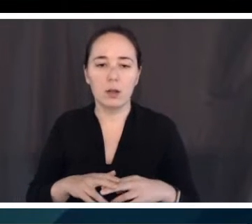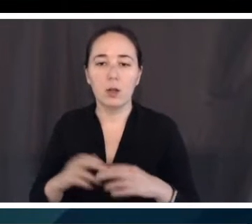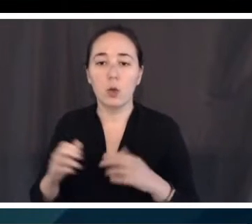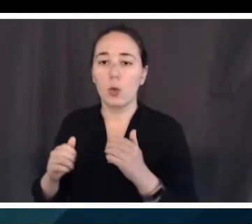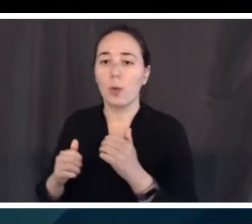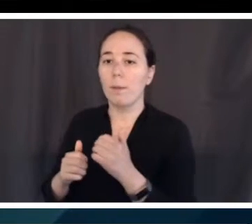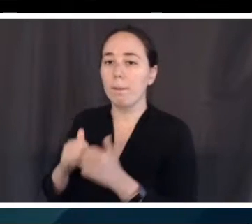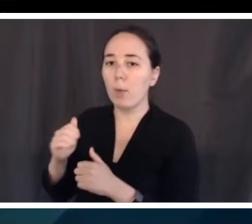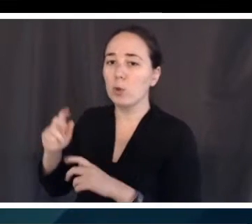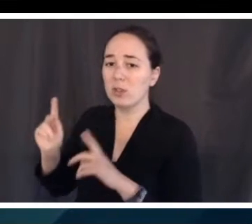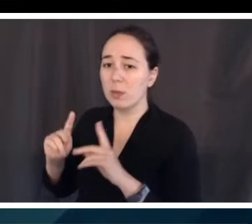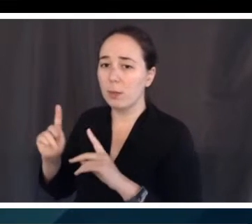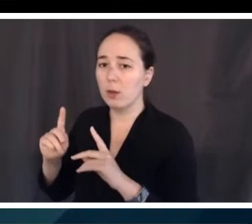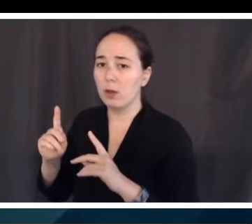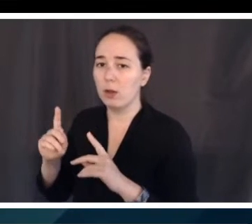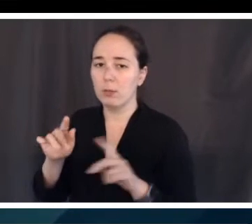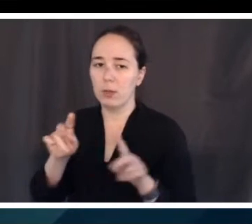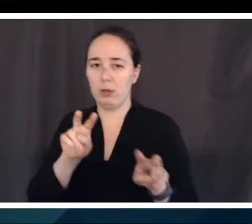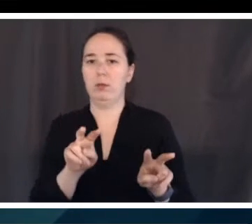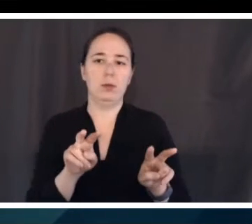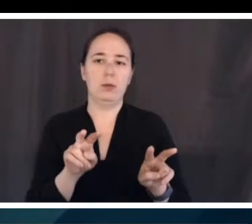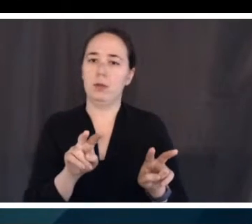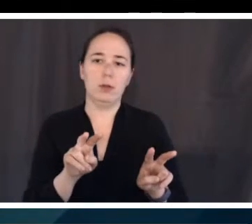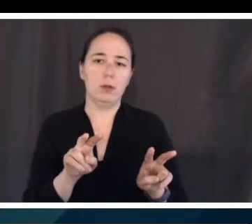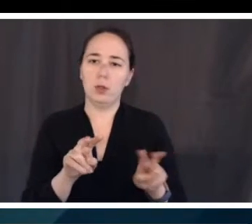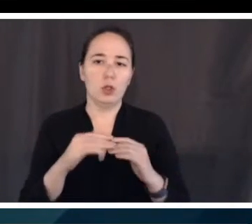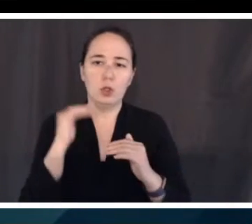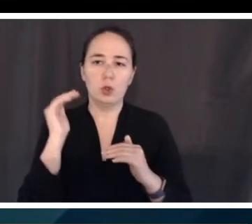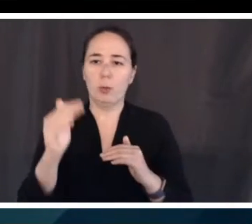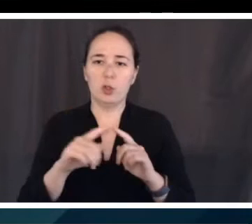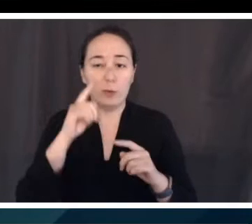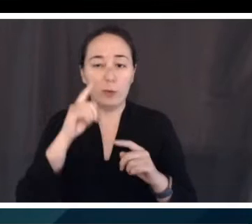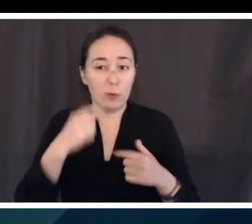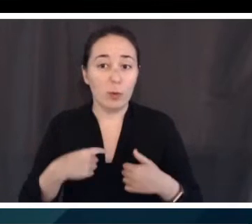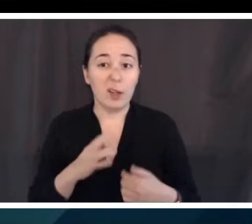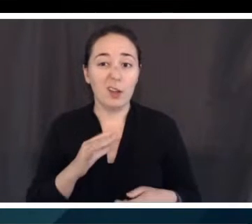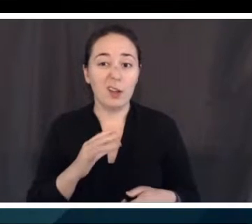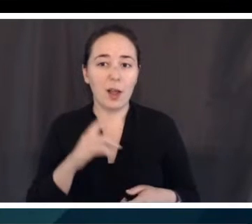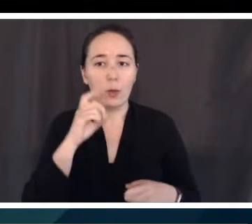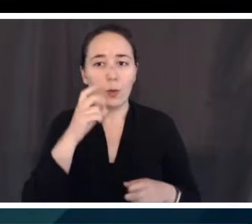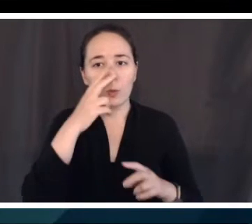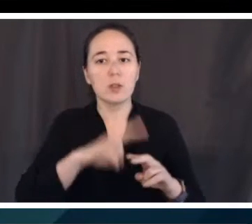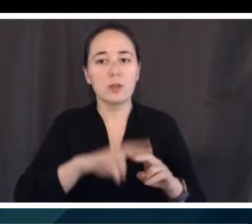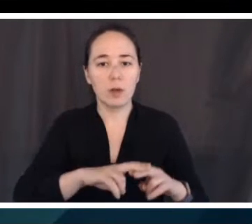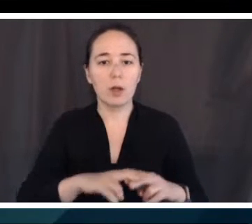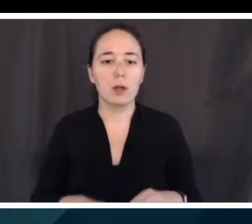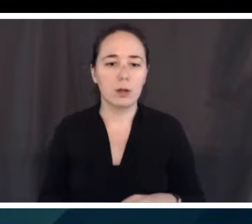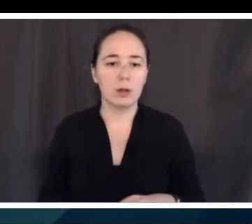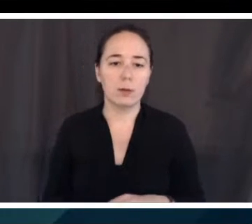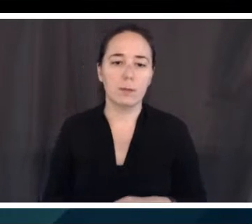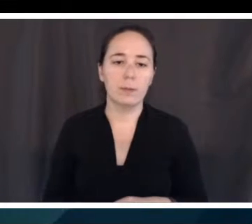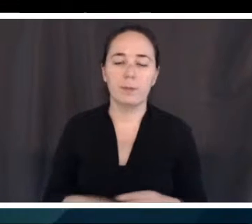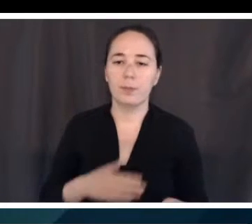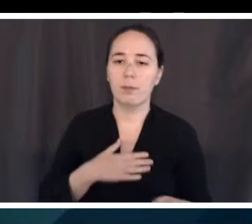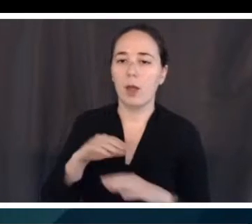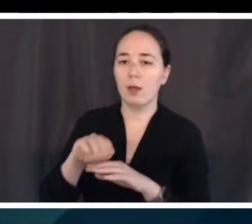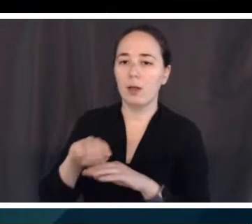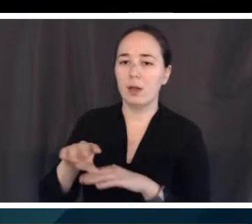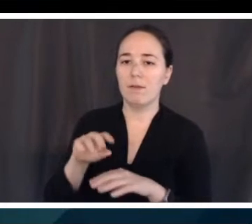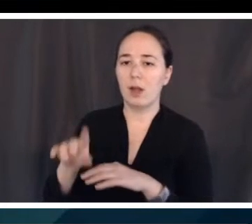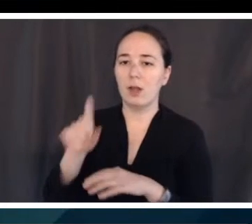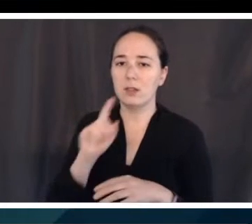difficult. I found it really fun. And uh, my advice to anybody is